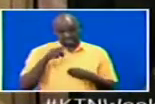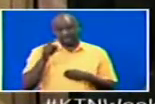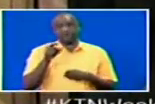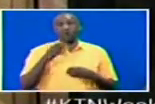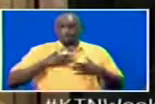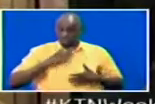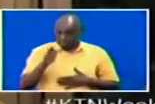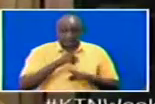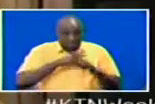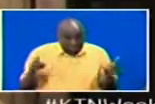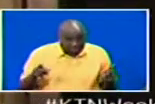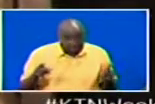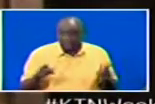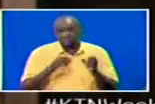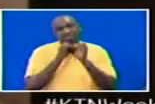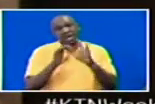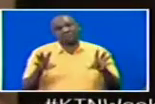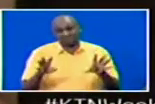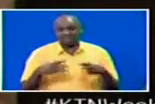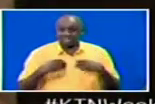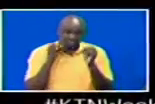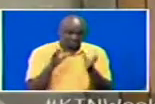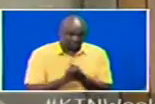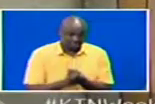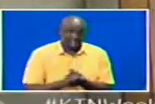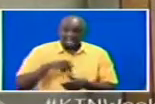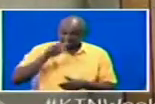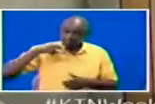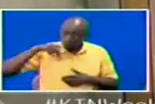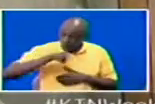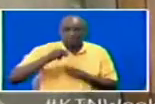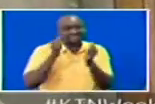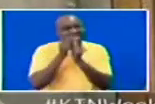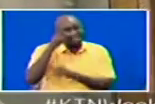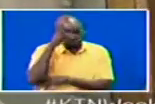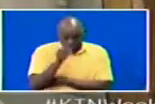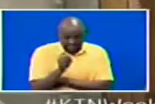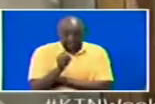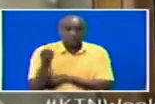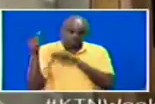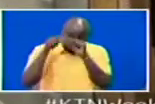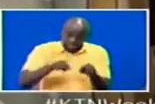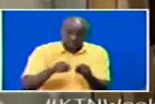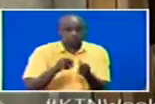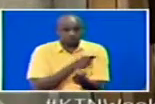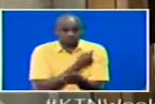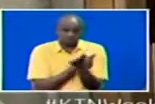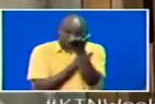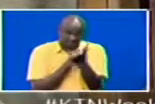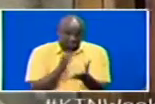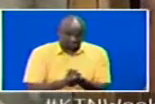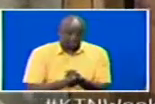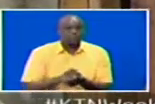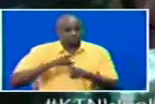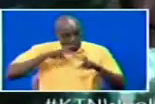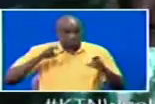body, but in vain. She has had to walk for over 10 kilometers from Kalelekol to Namurupoth in search